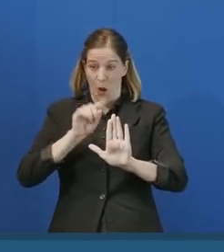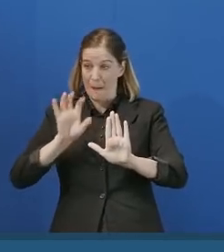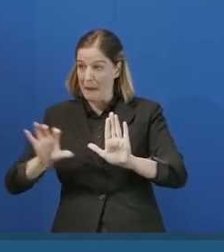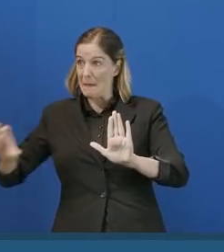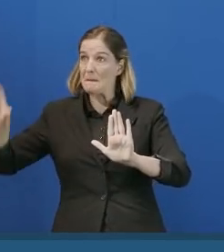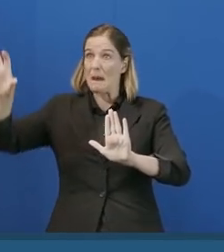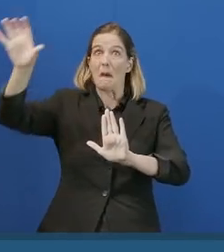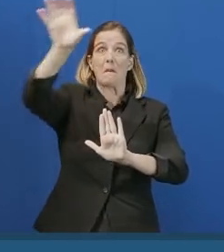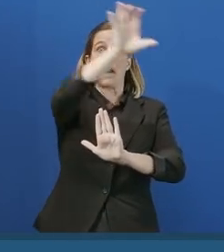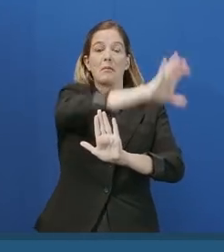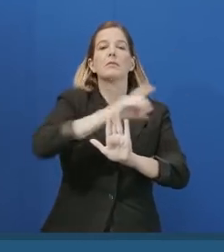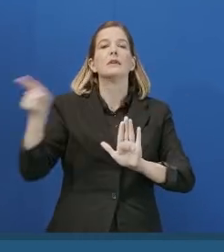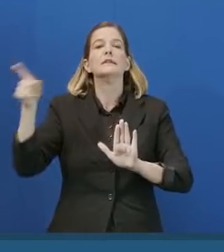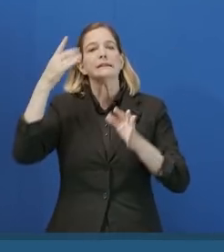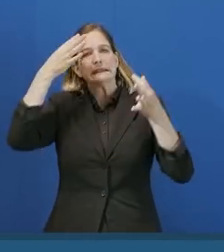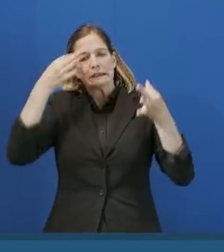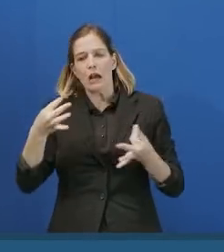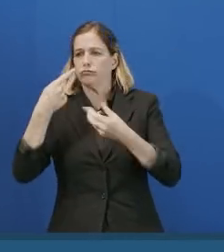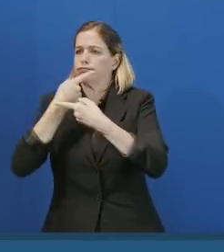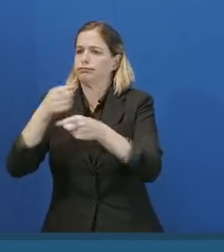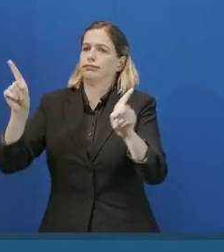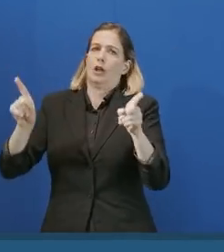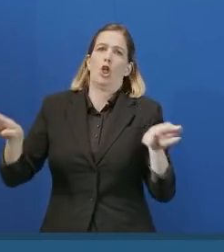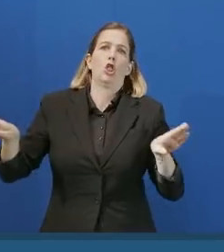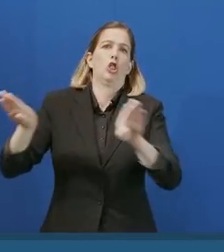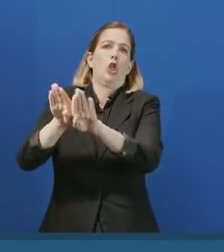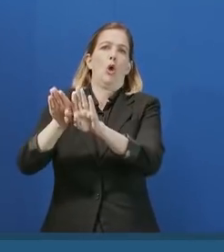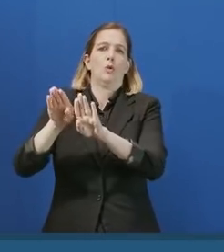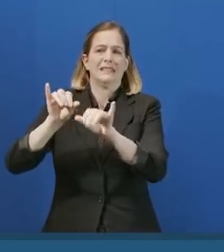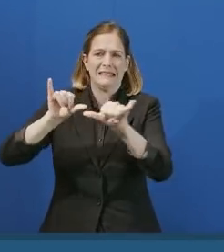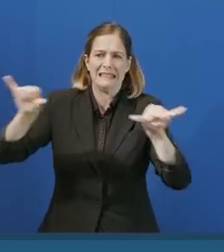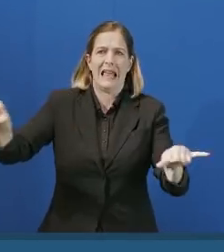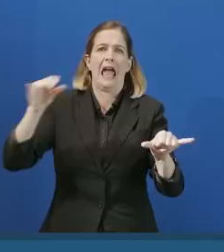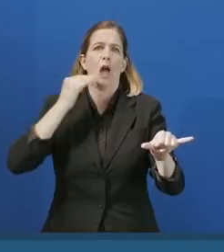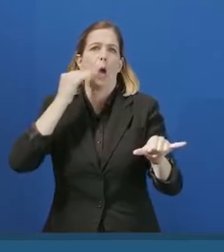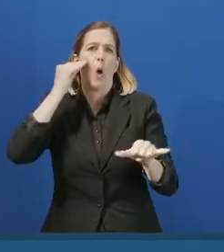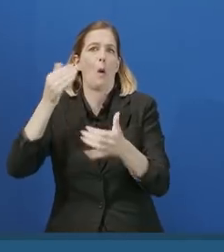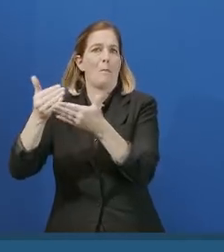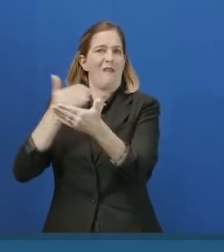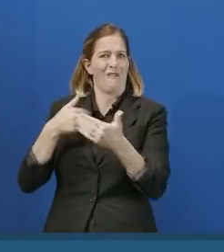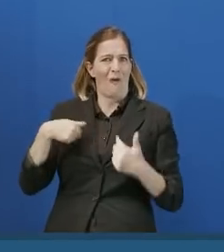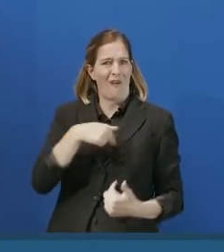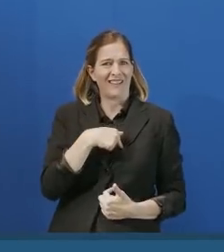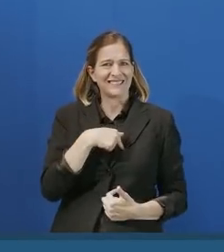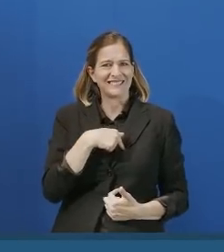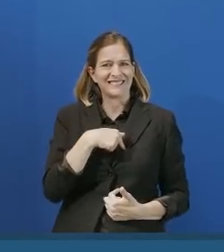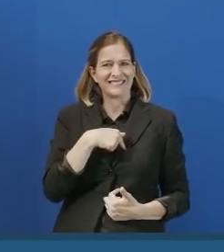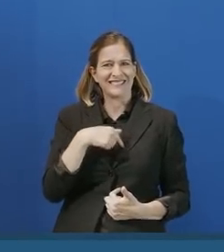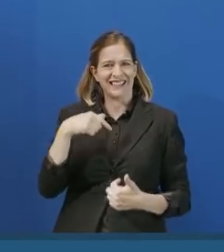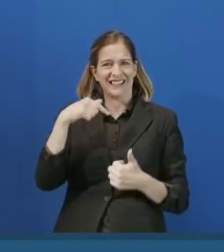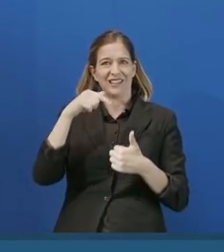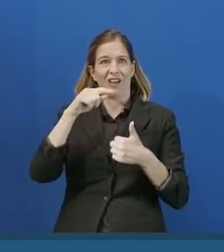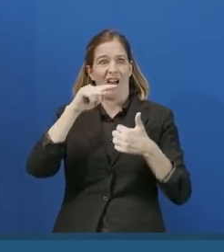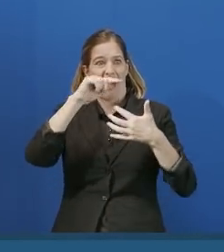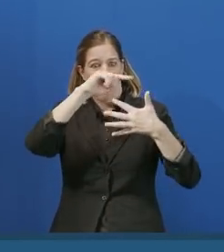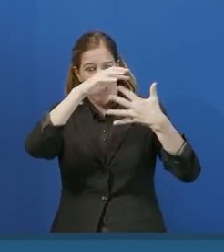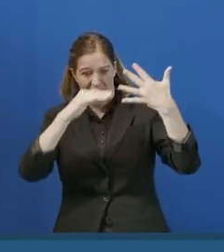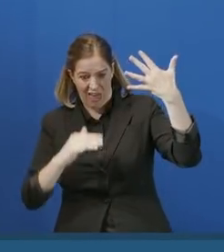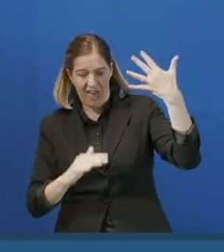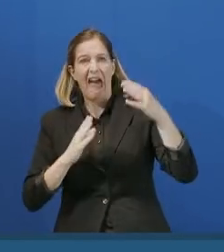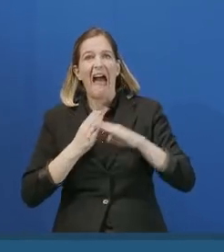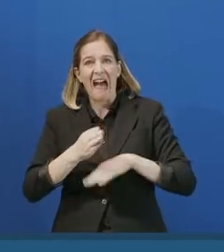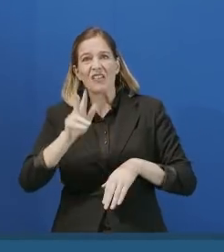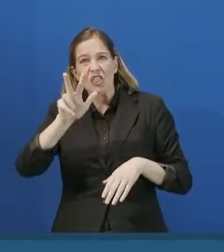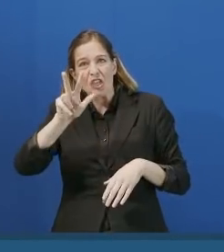it because their circumstances were different. We wanted to do ours in alignment with Centers for Disease